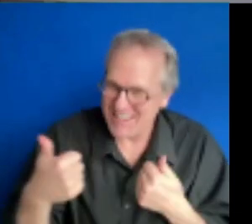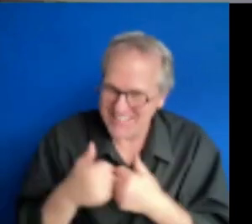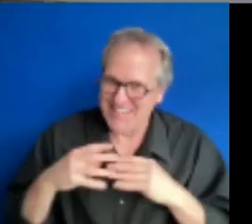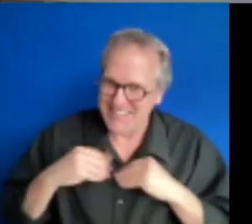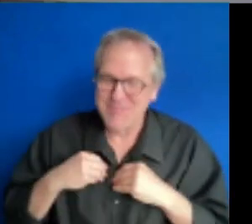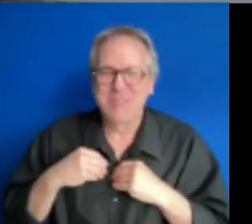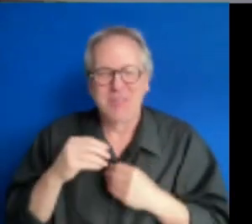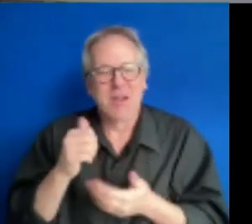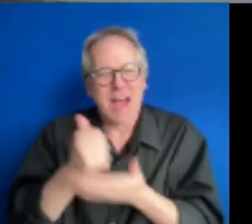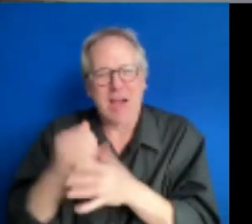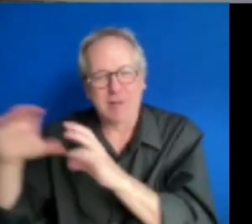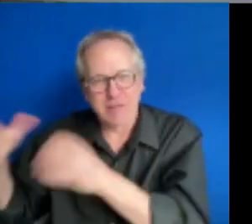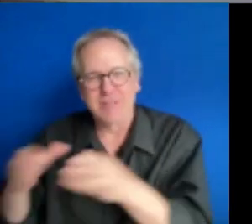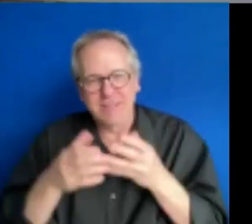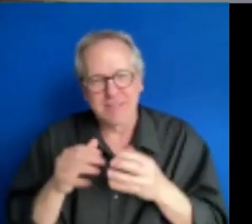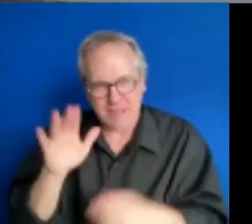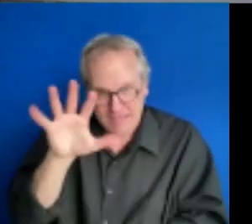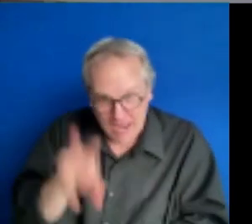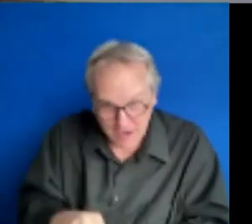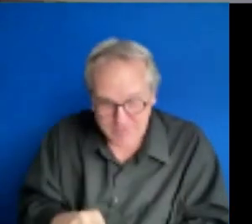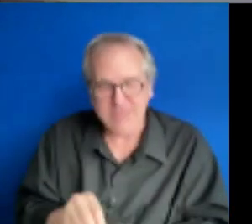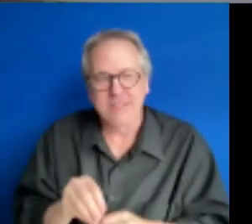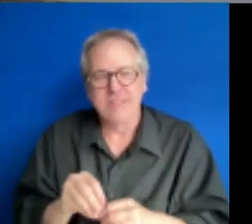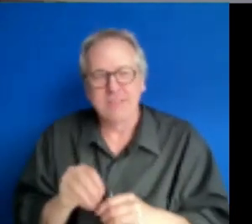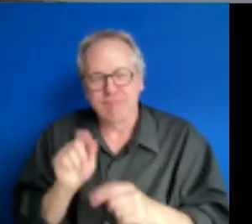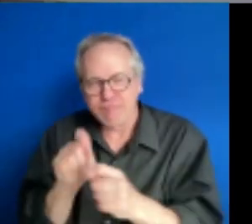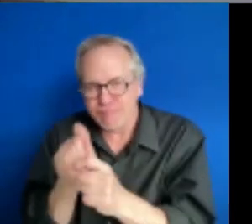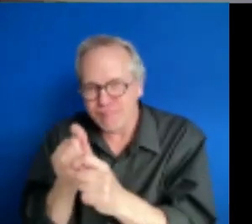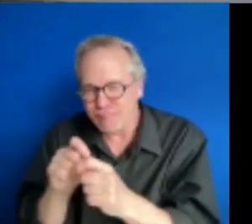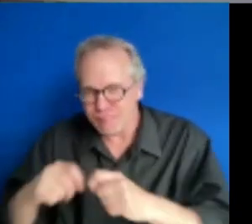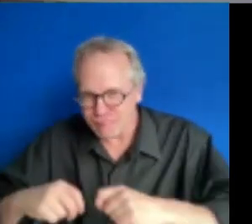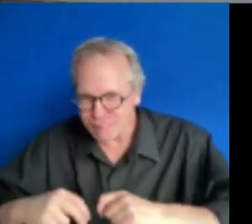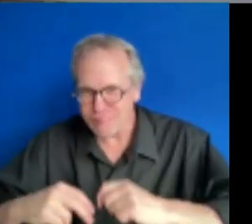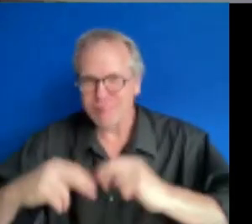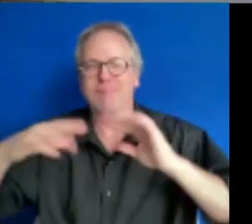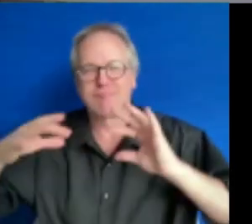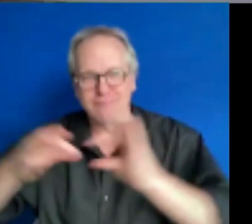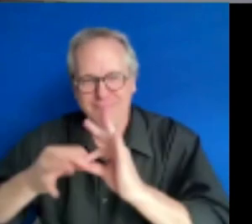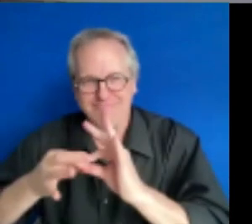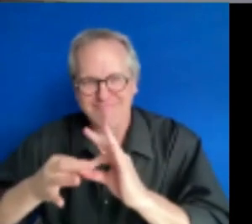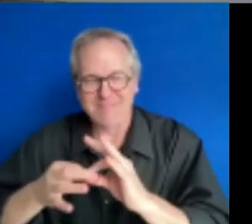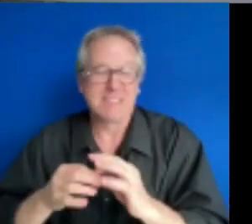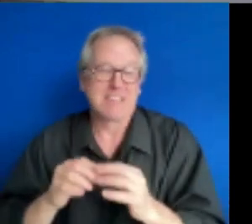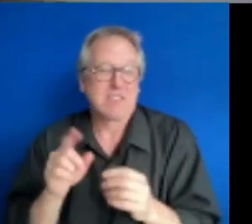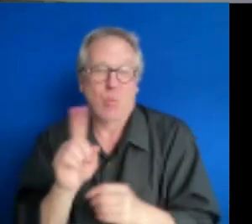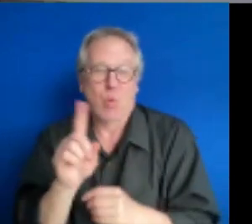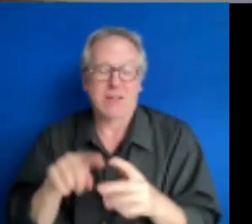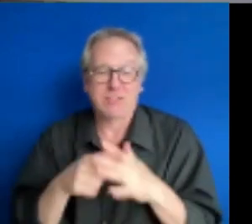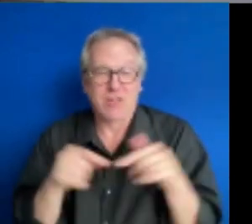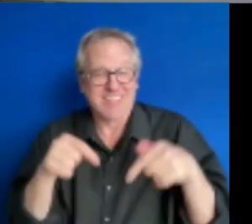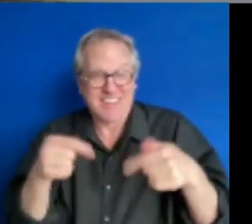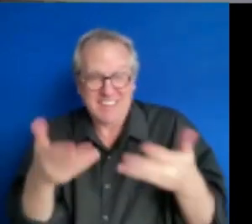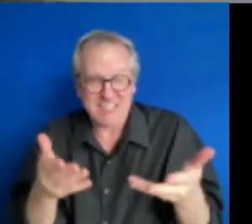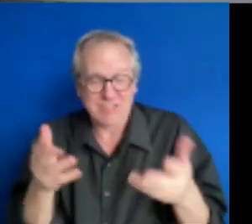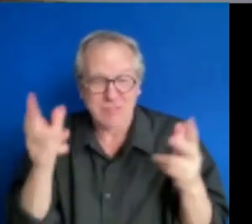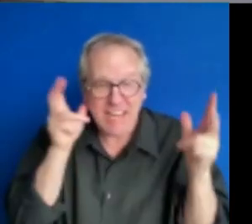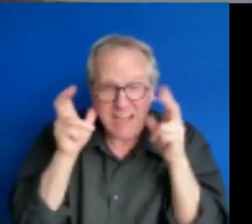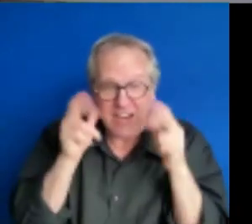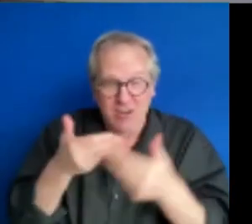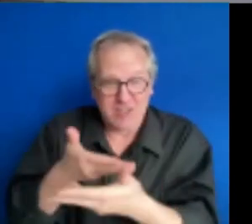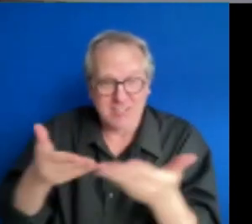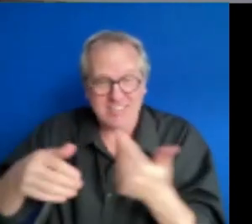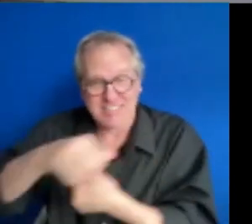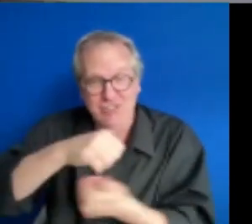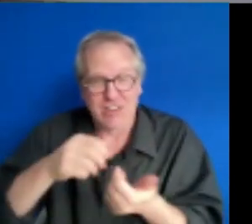towards bridging those gaps. And I believe it starts with forums like this and being able to hear each other's stories. And I'm